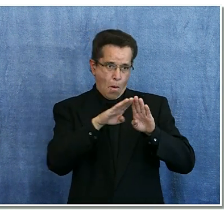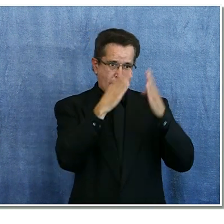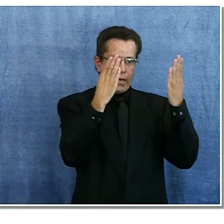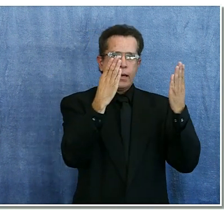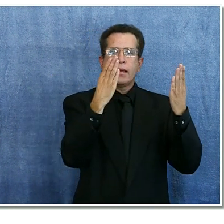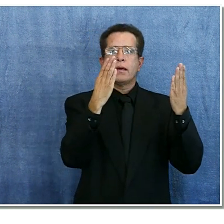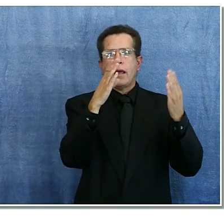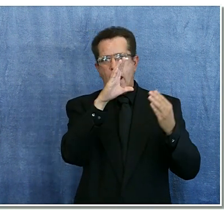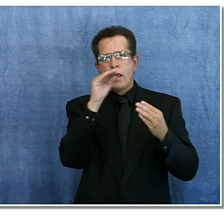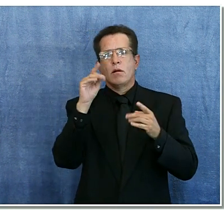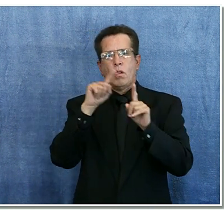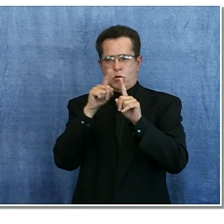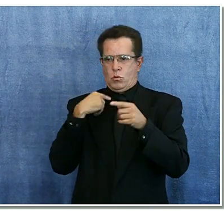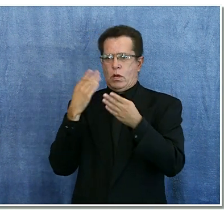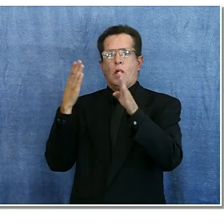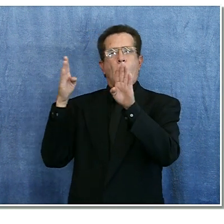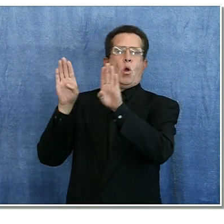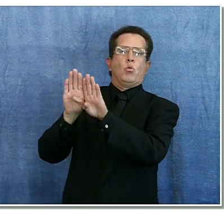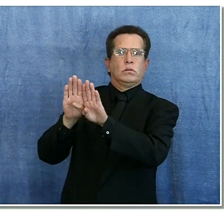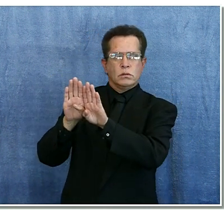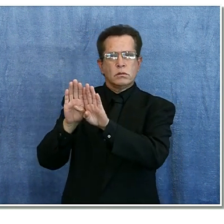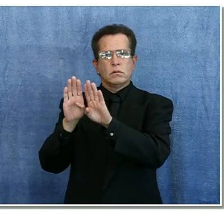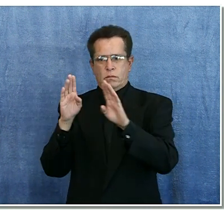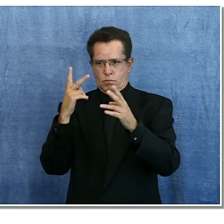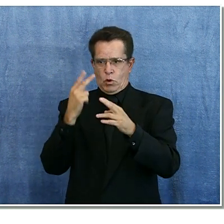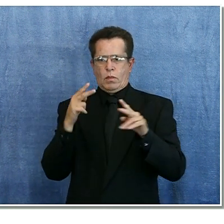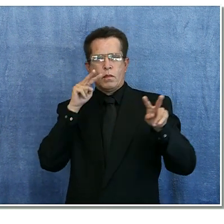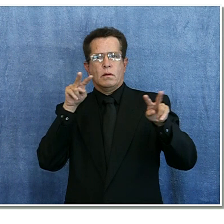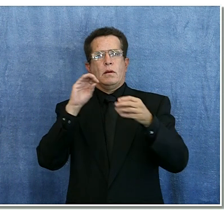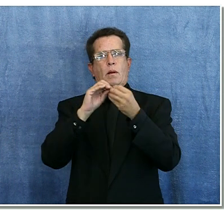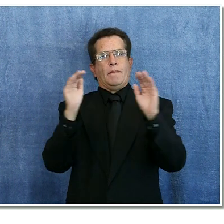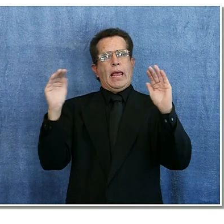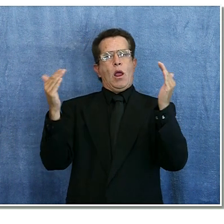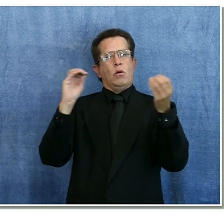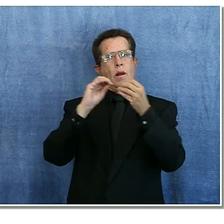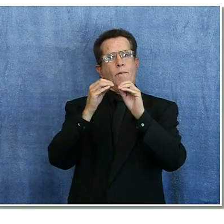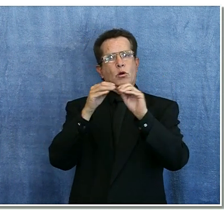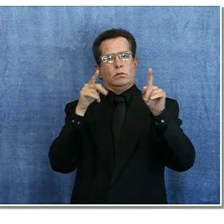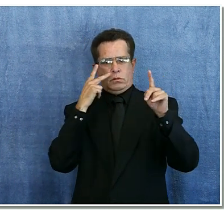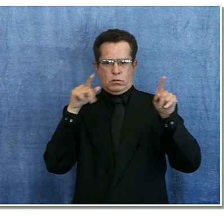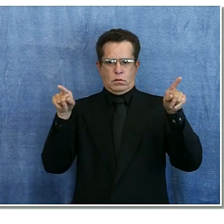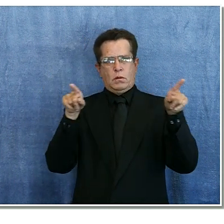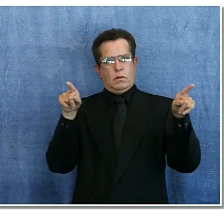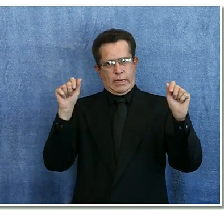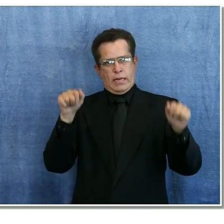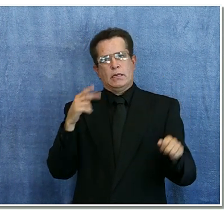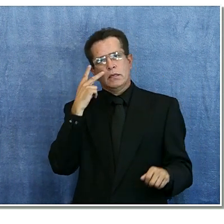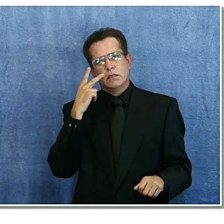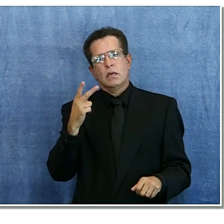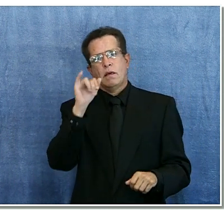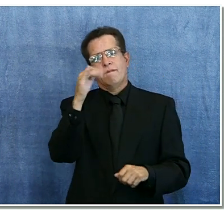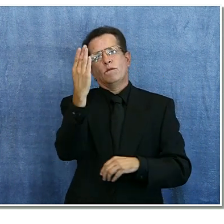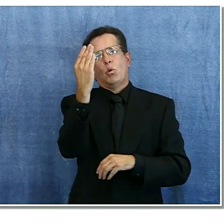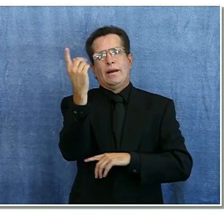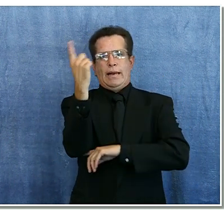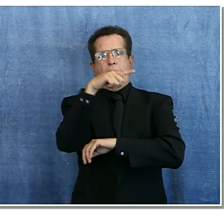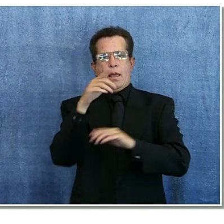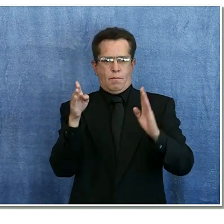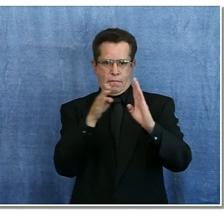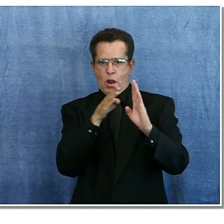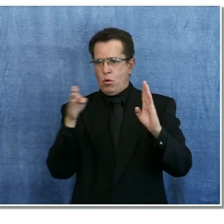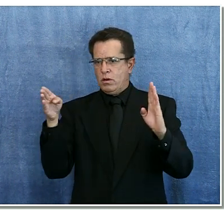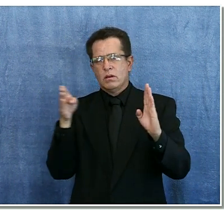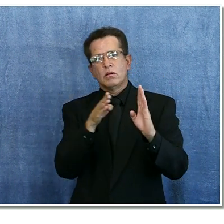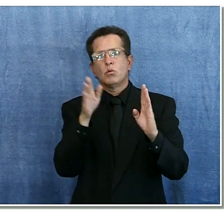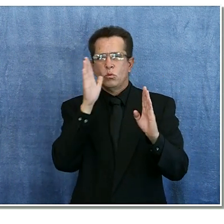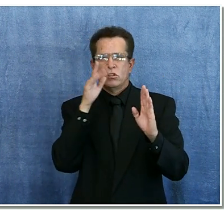up and then the dialing back down. Keep in mind that the area under the 14-day period will still show